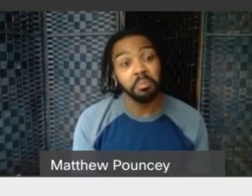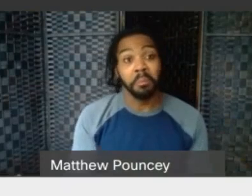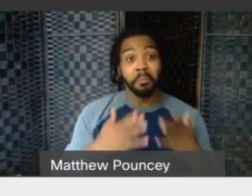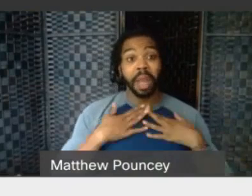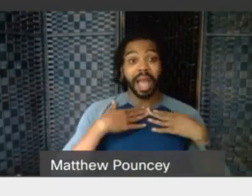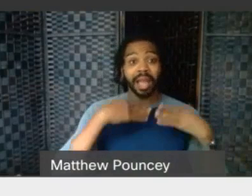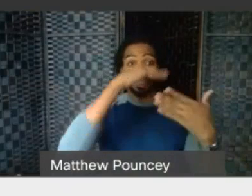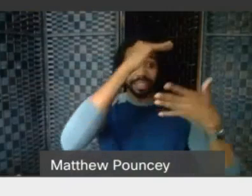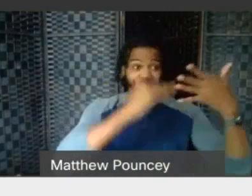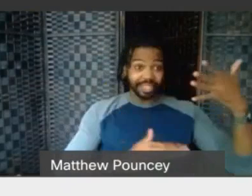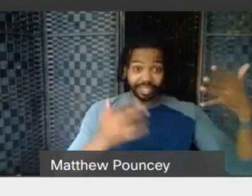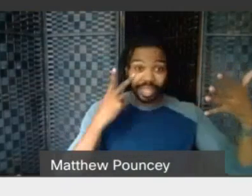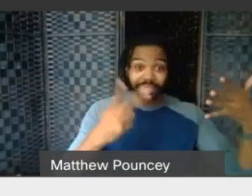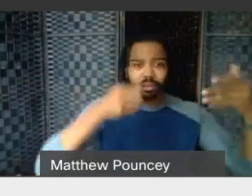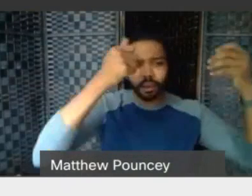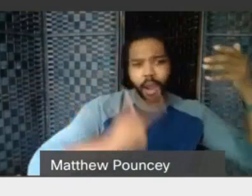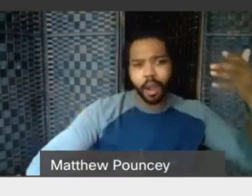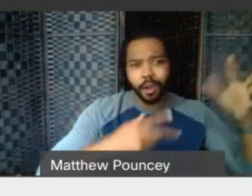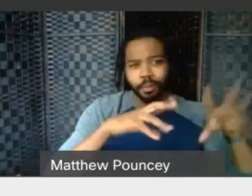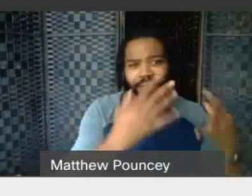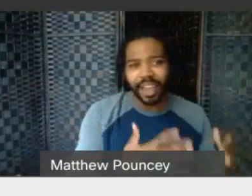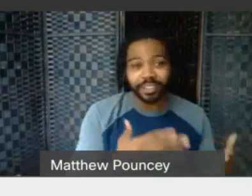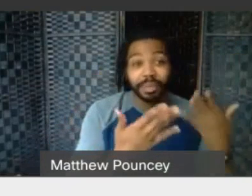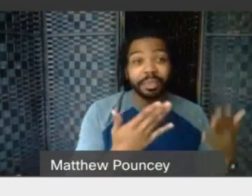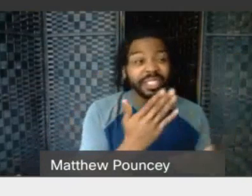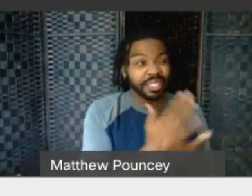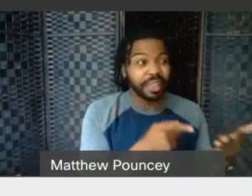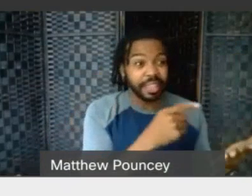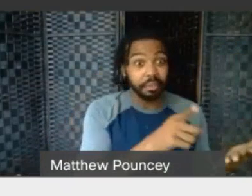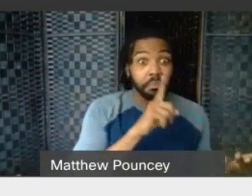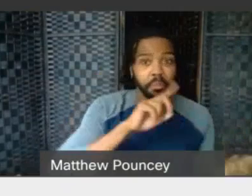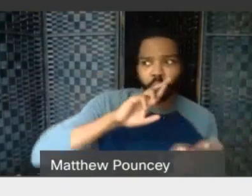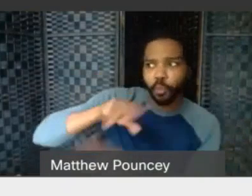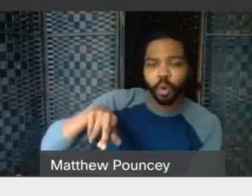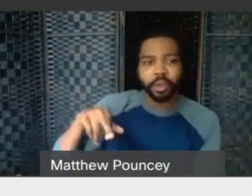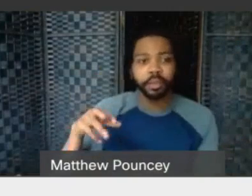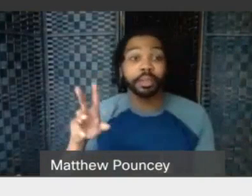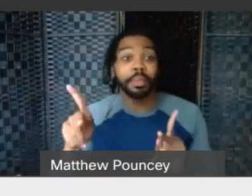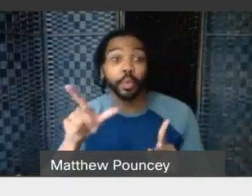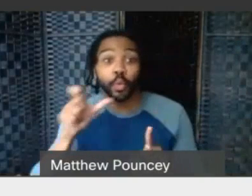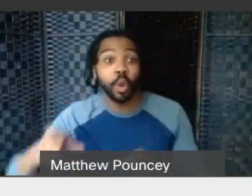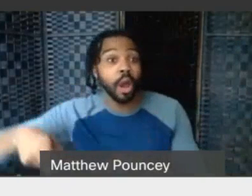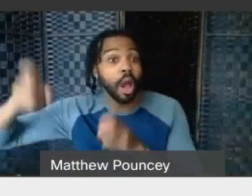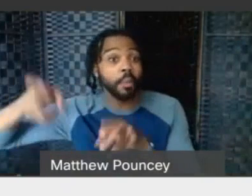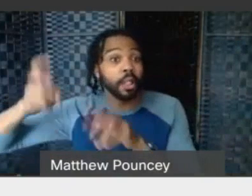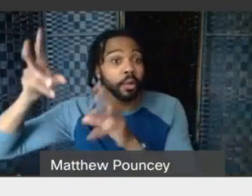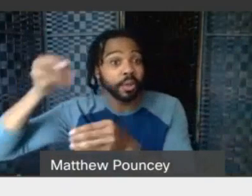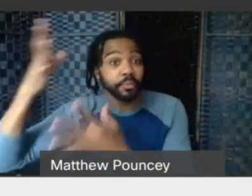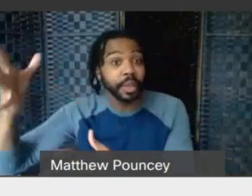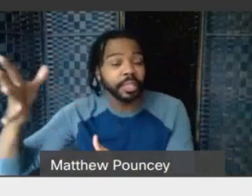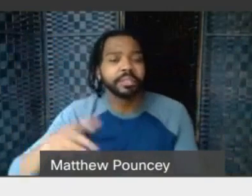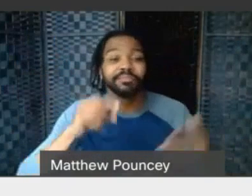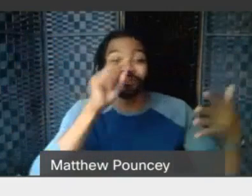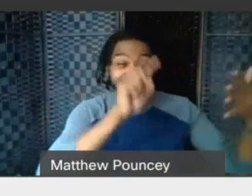it's of all services, and so they might not be reporting the people. The folks that upload the data are the residential and the day providers.